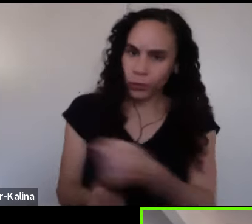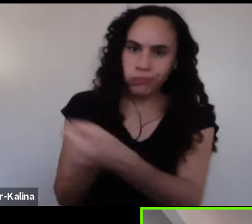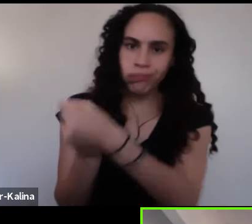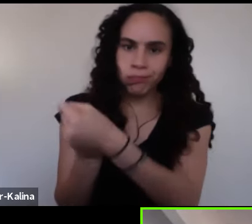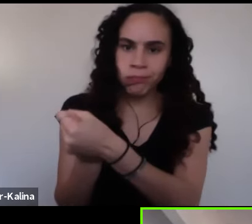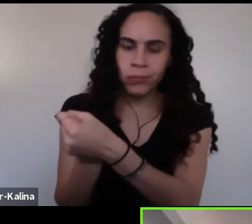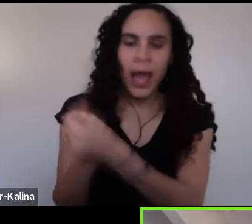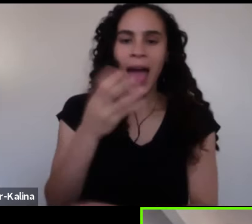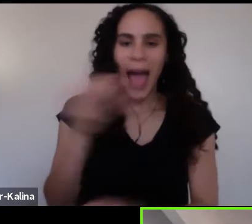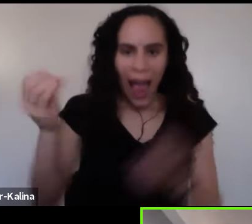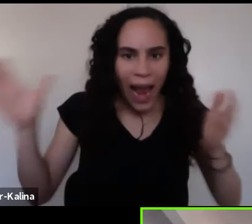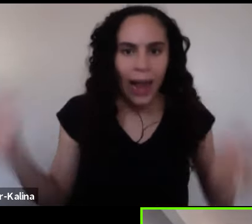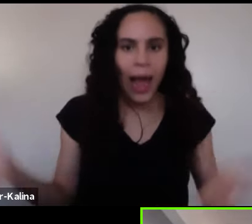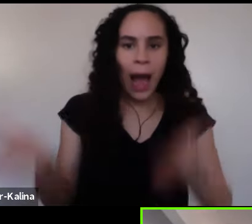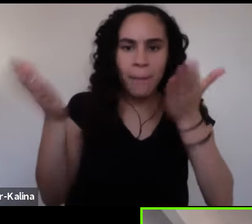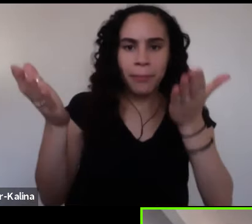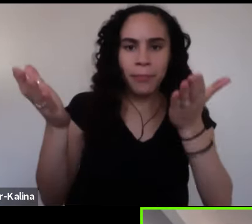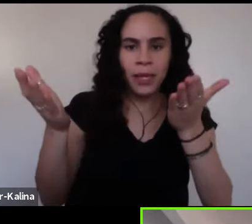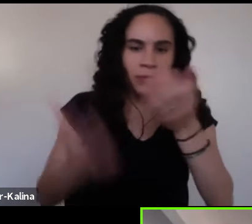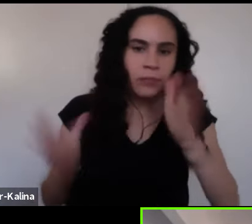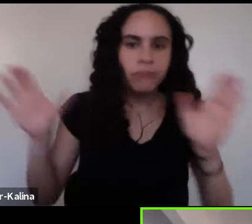their voices.